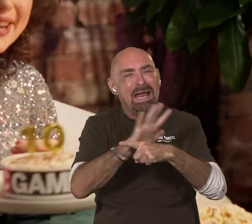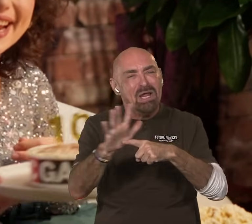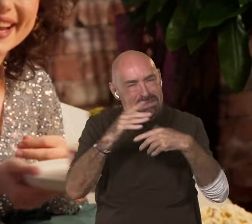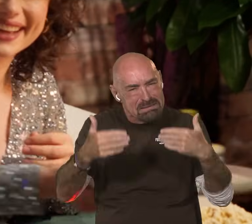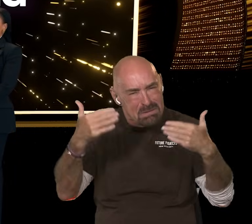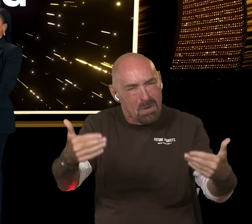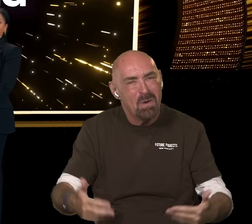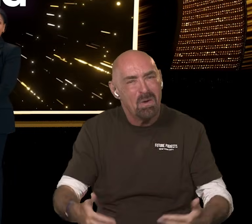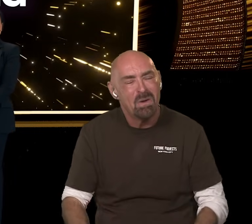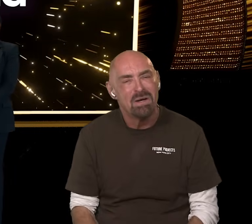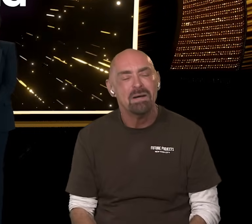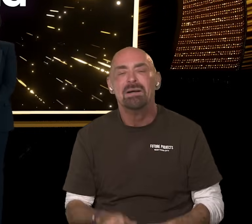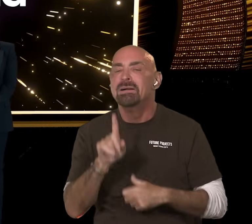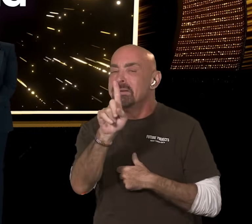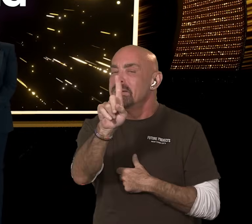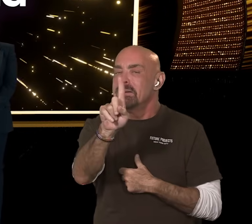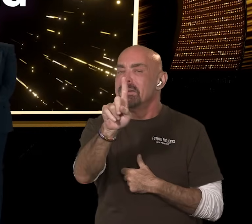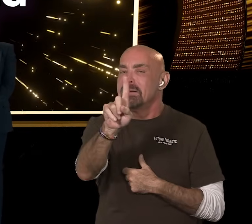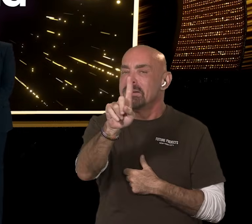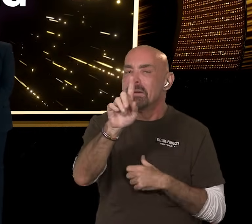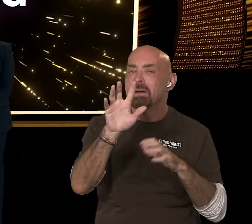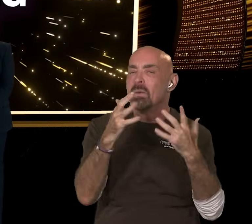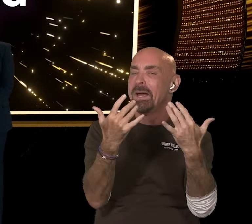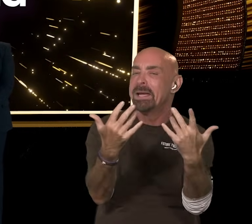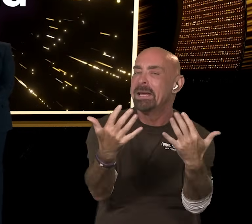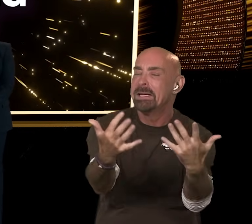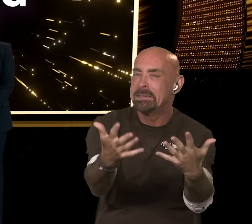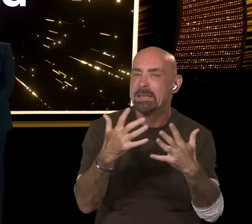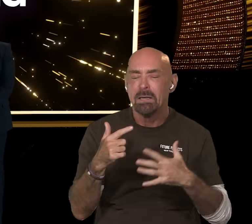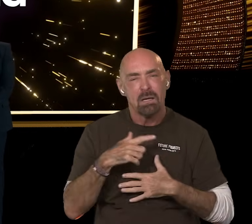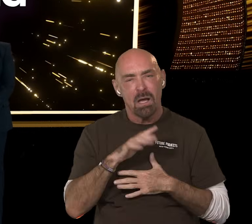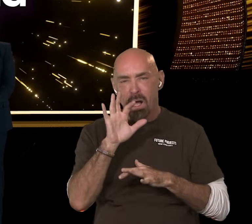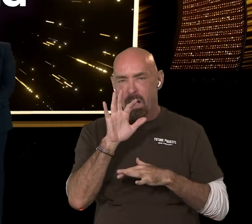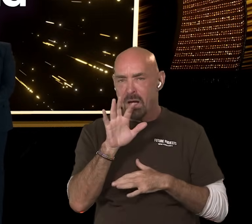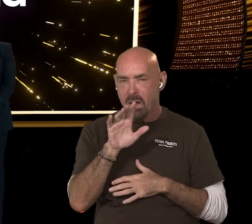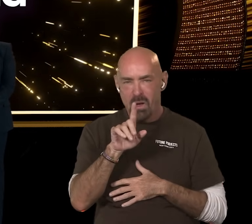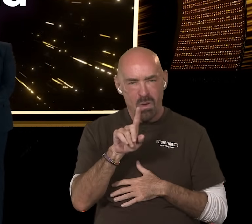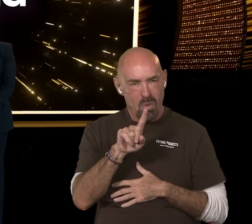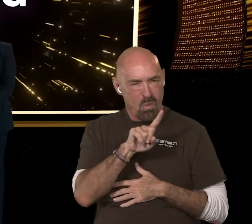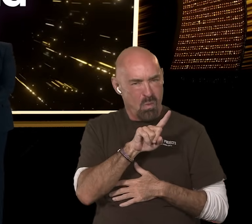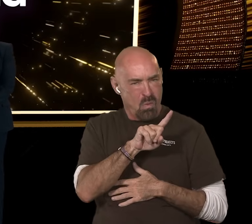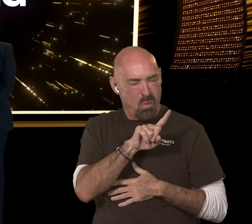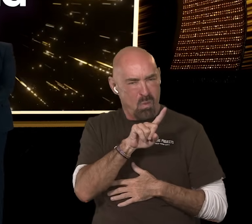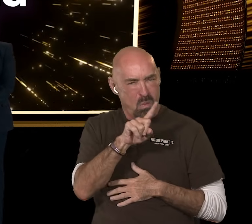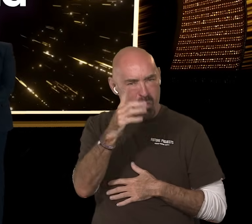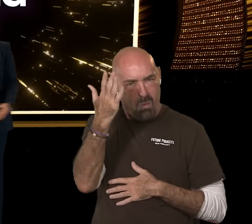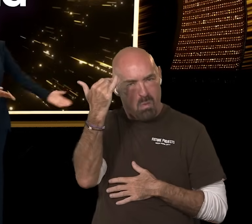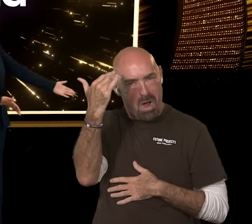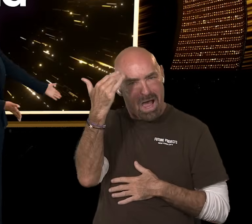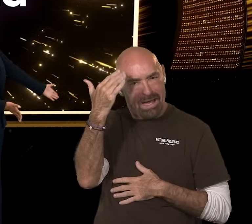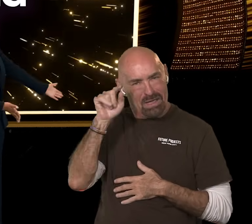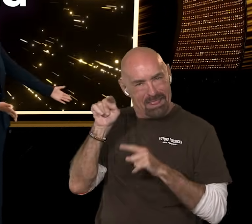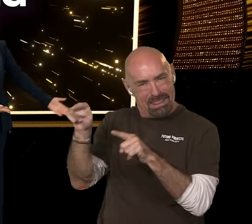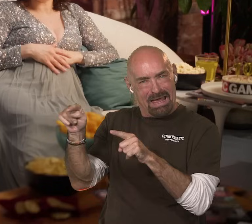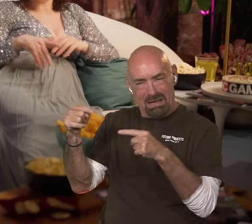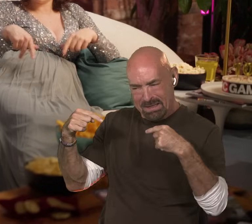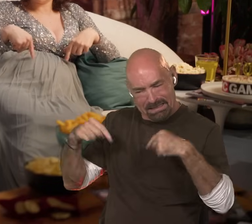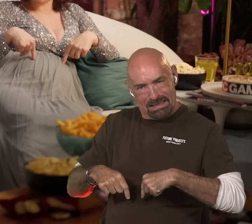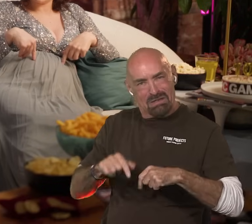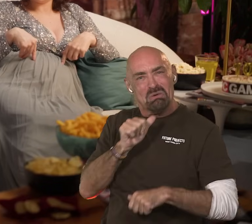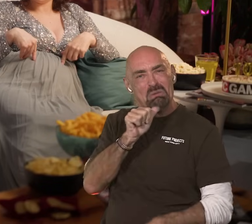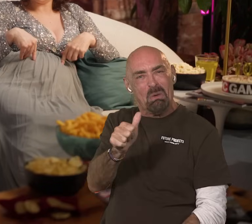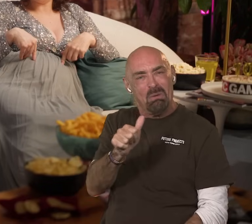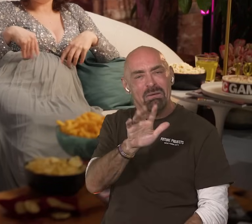trailers already? Well, in a second. But Frankie, riddle me this. Why aren't you, like, here with us? Well, I'm